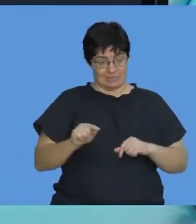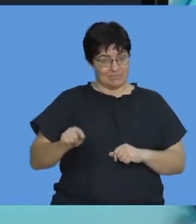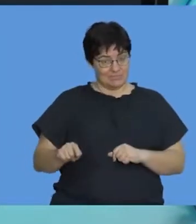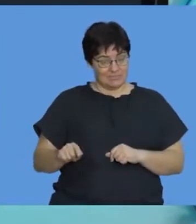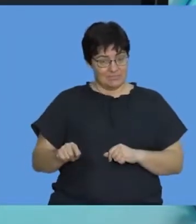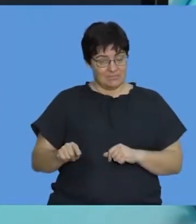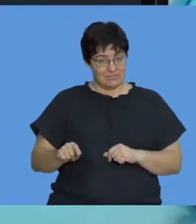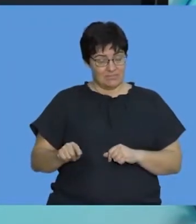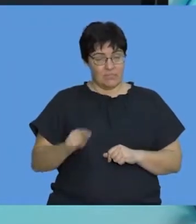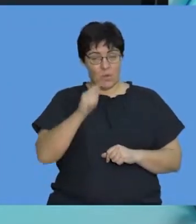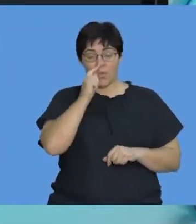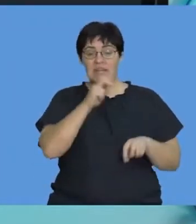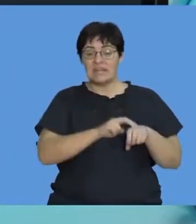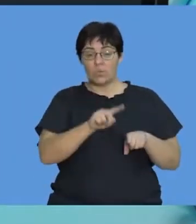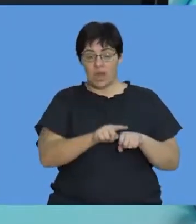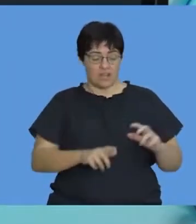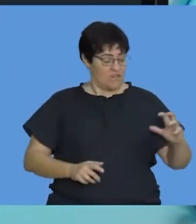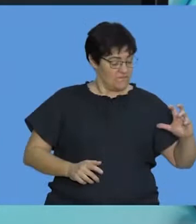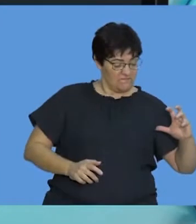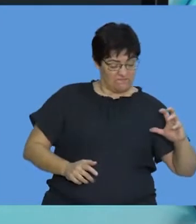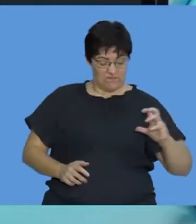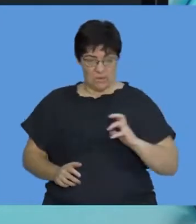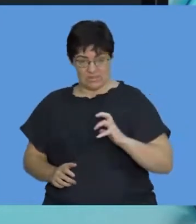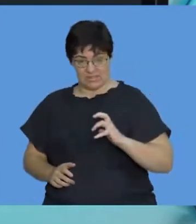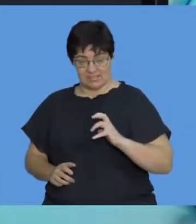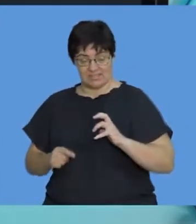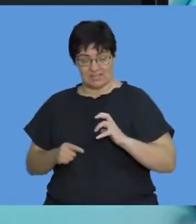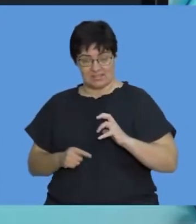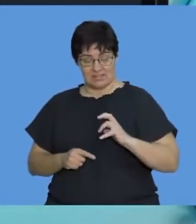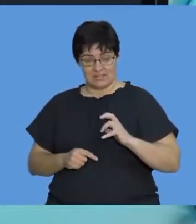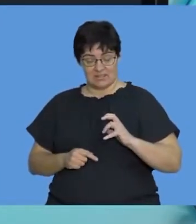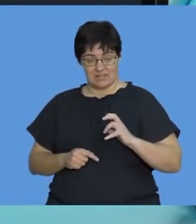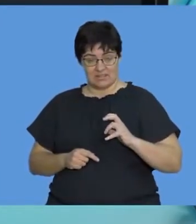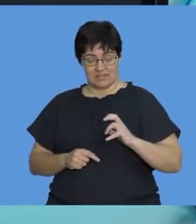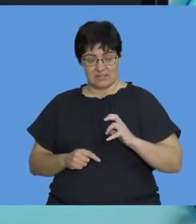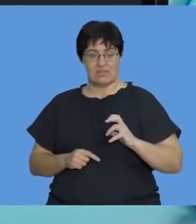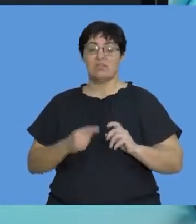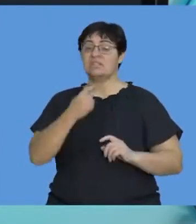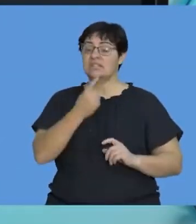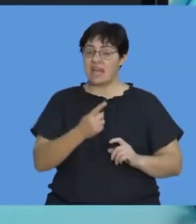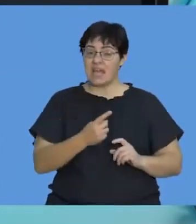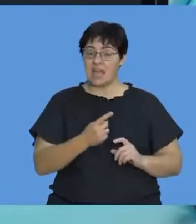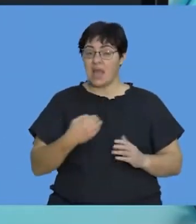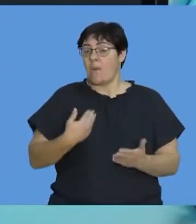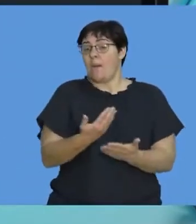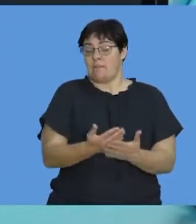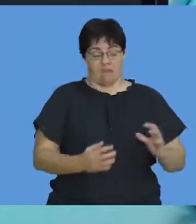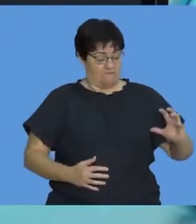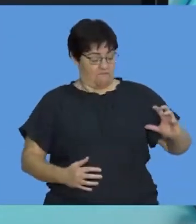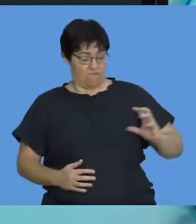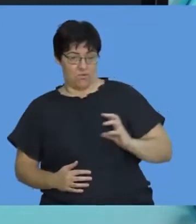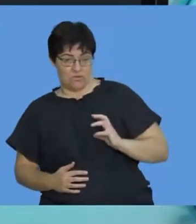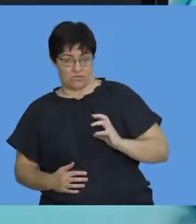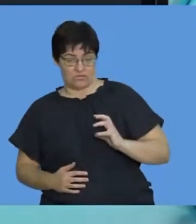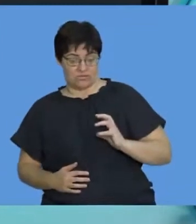to apply a force to it. As soon as we start talking about applying forces, we're